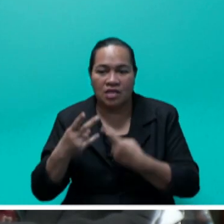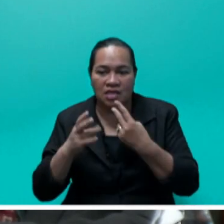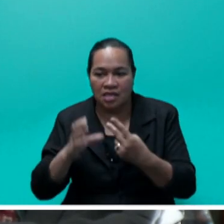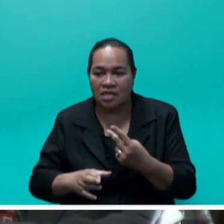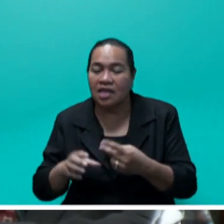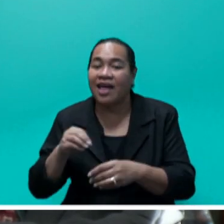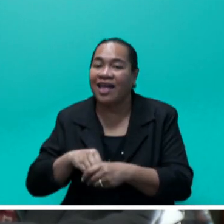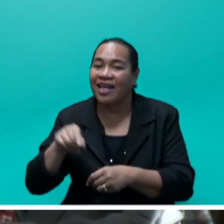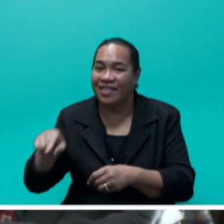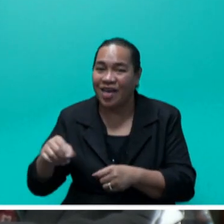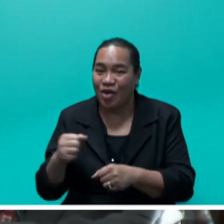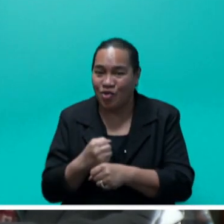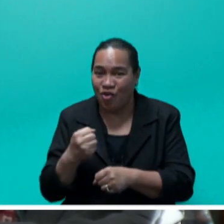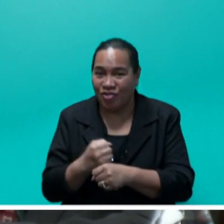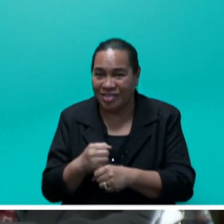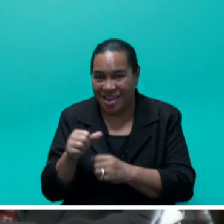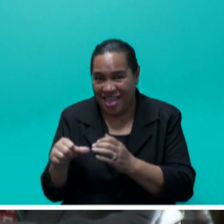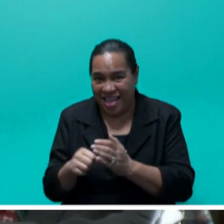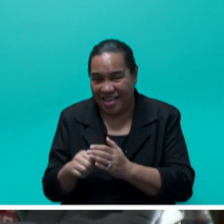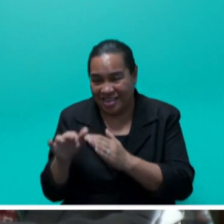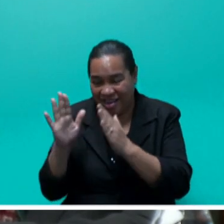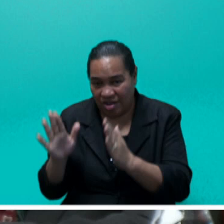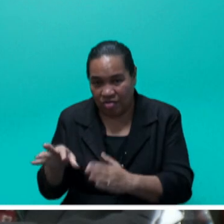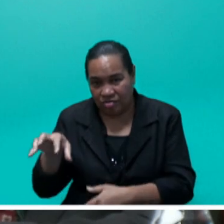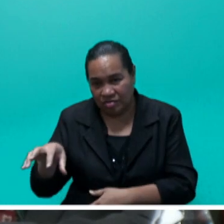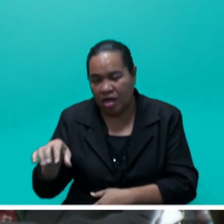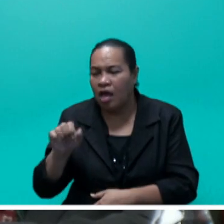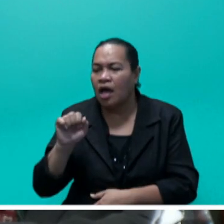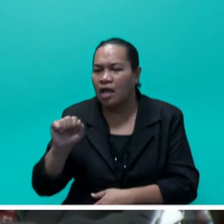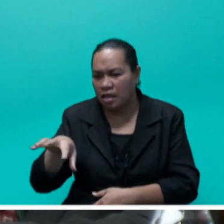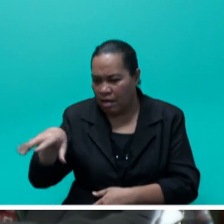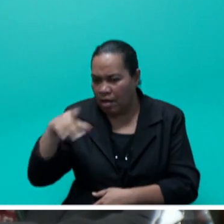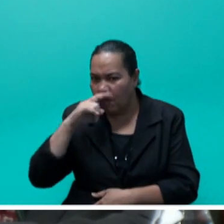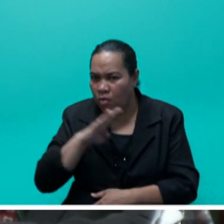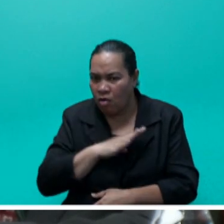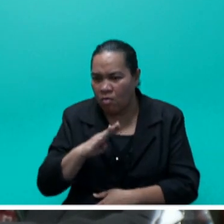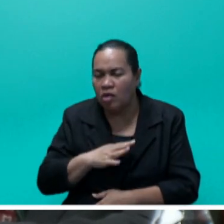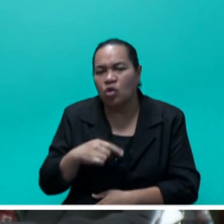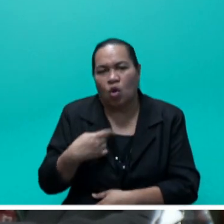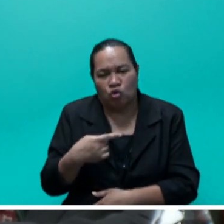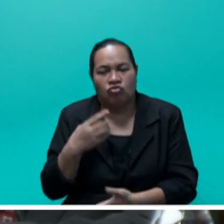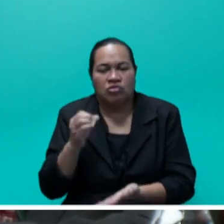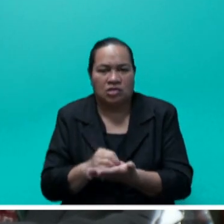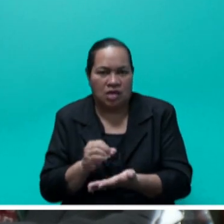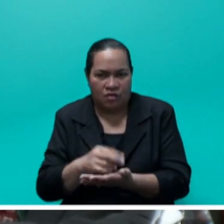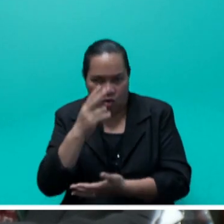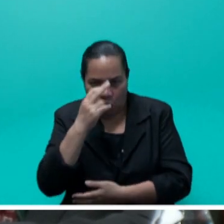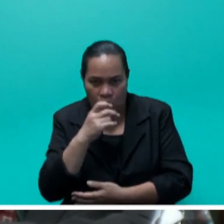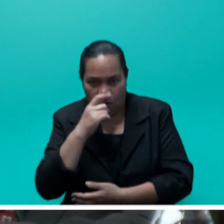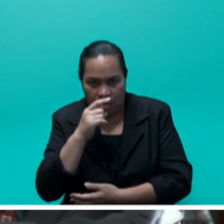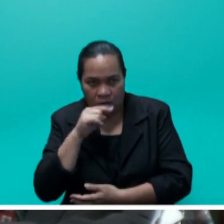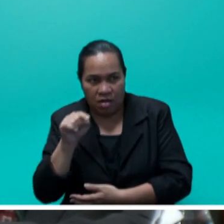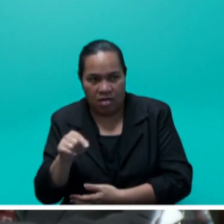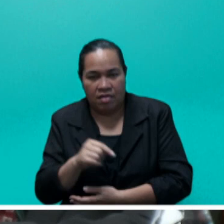Homes. Their unwavering commitment and tireless efforts in ensuring the well-being and care of our elderly residents do not